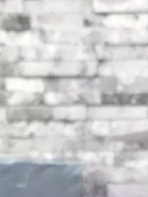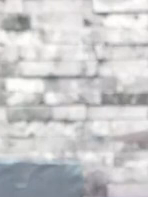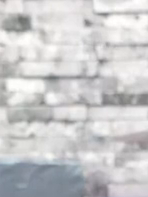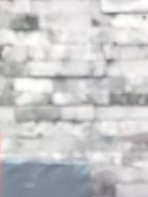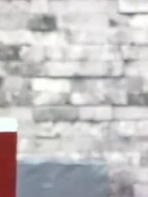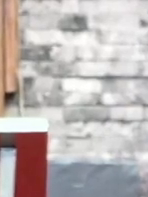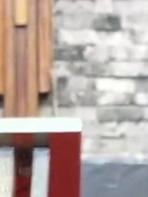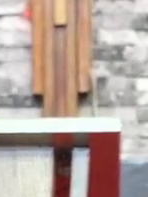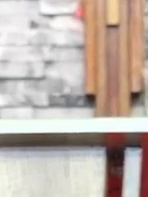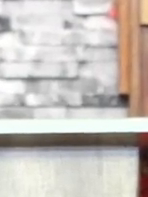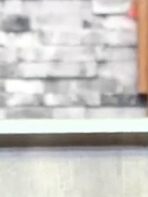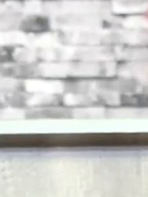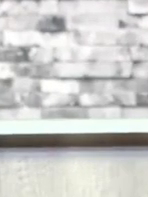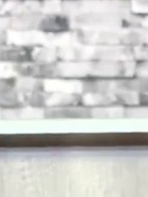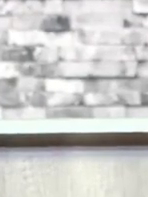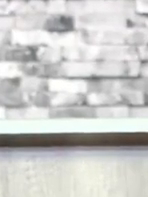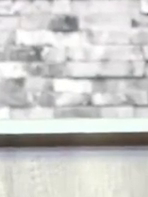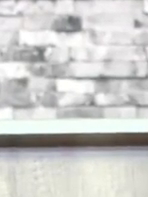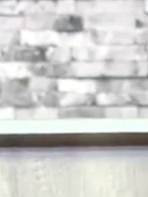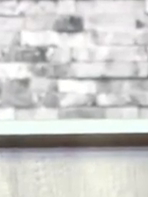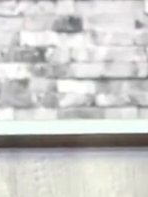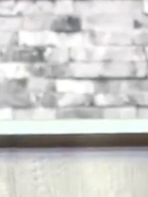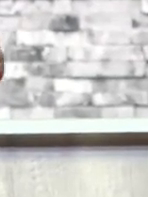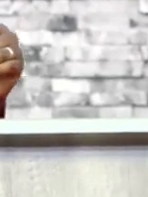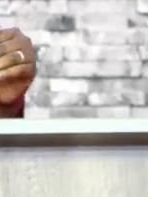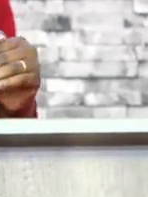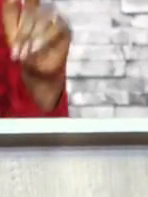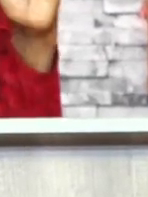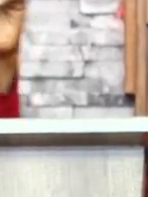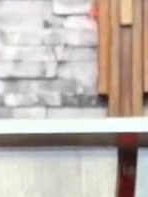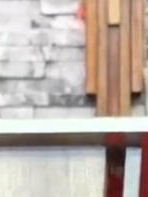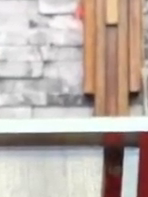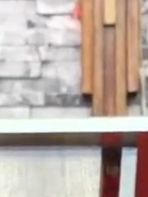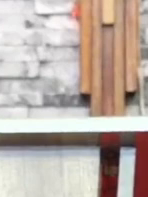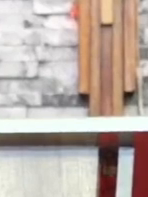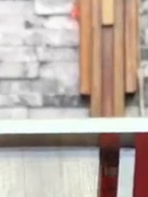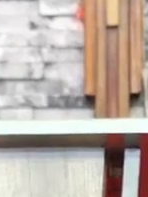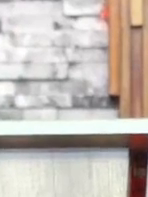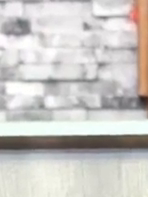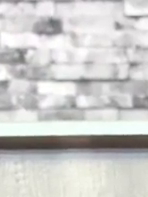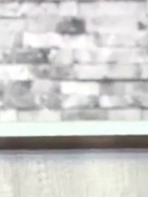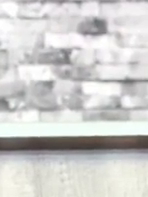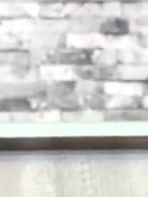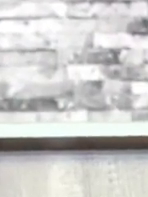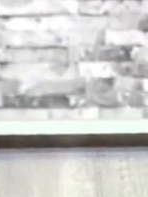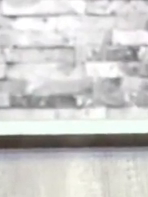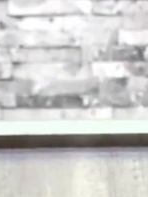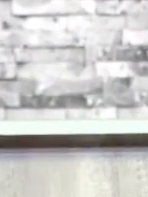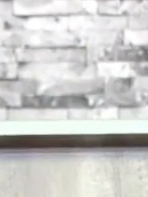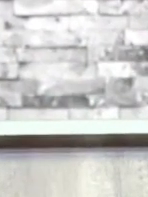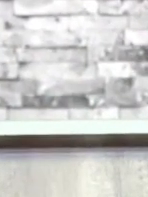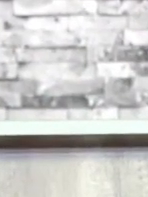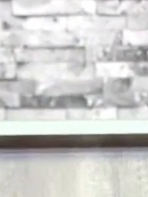former president of the US, not Trump, Obama? Jenny, wangapi wetu ambao wamesoma kumhusu Obama? How many have read